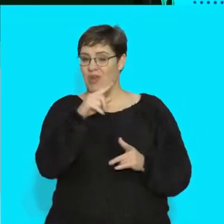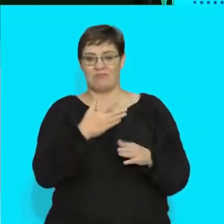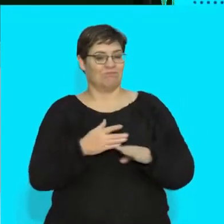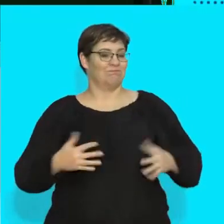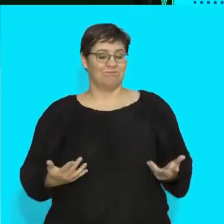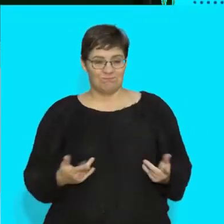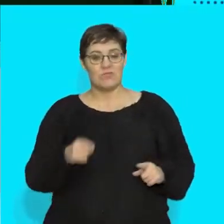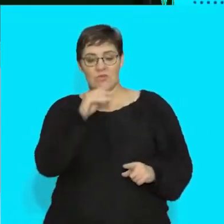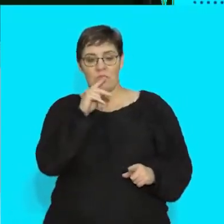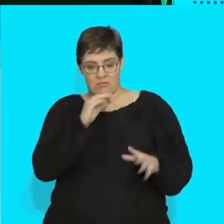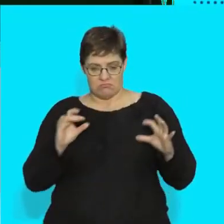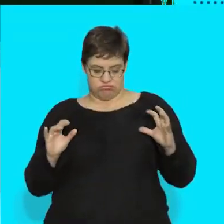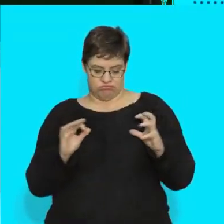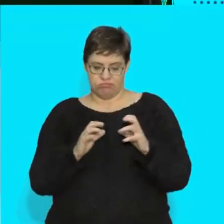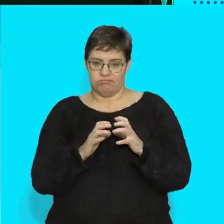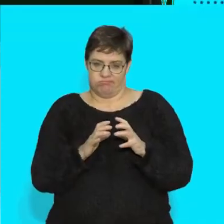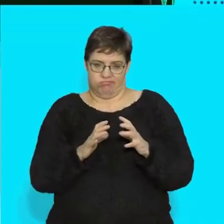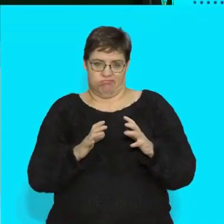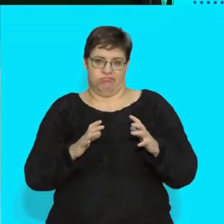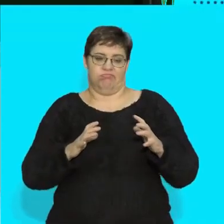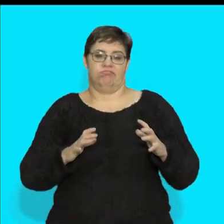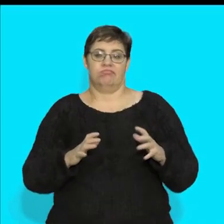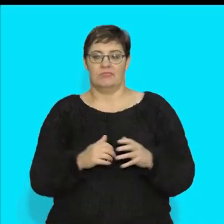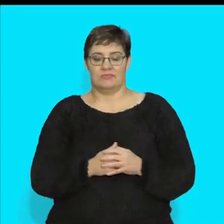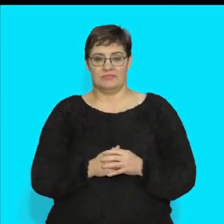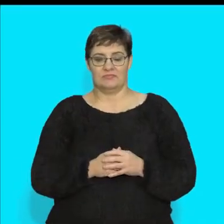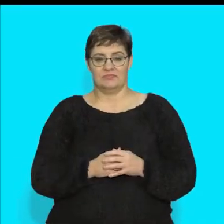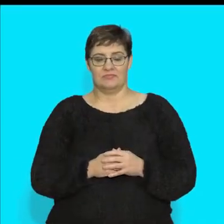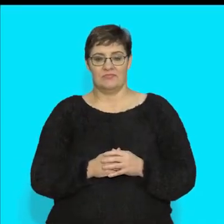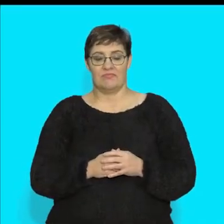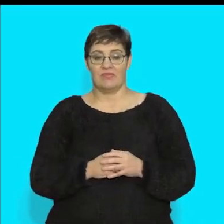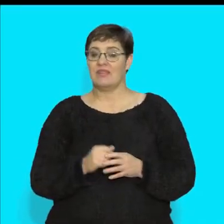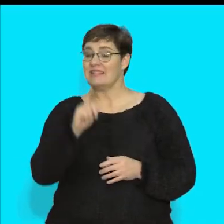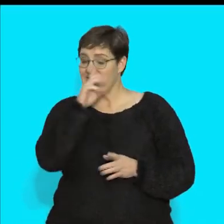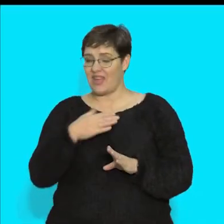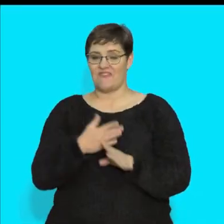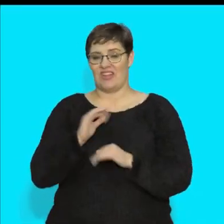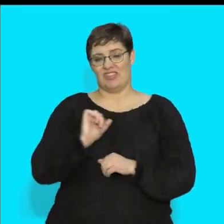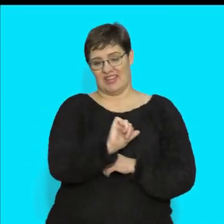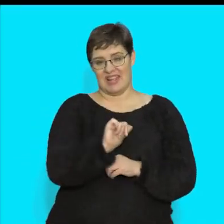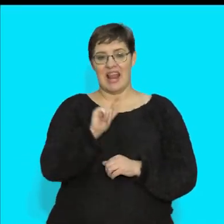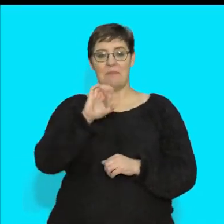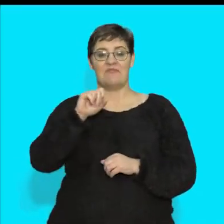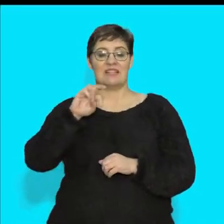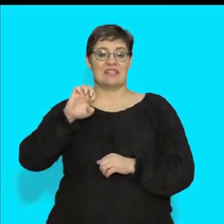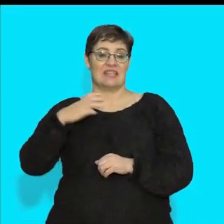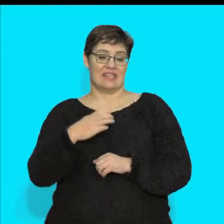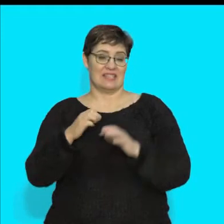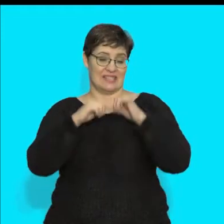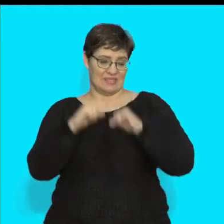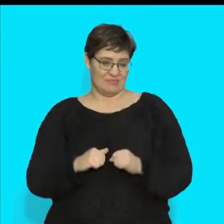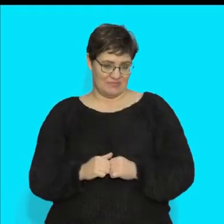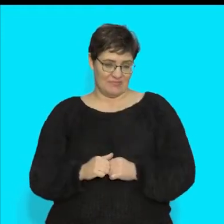this tissue fluid is accumulating. Okay, so as I said, that is the function of this lymphatic